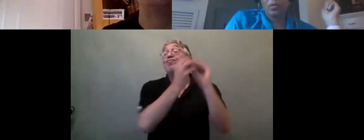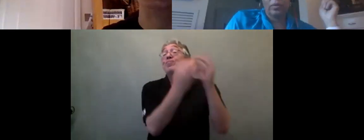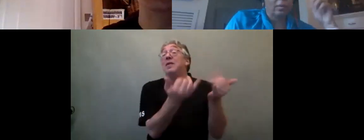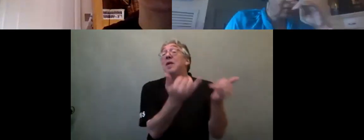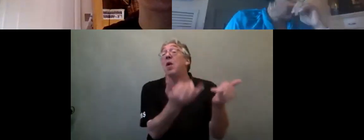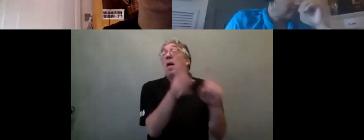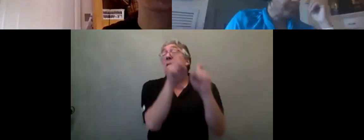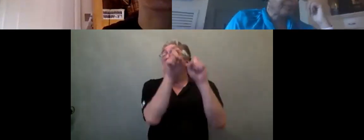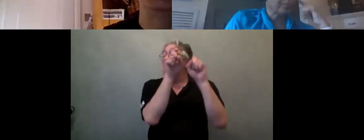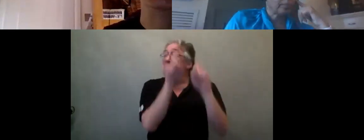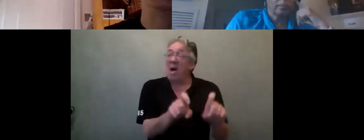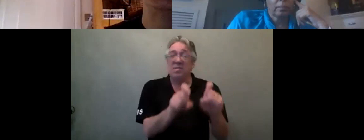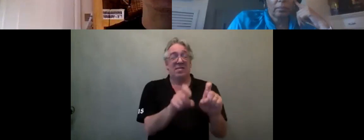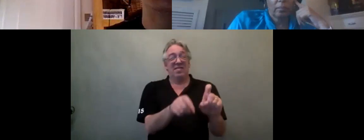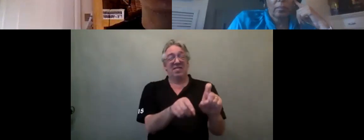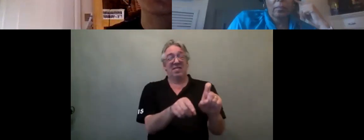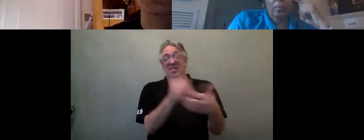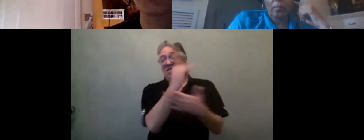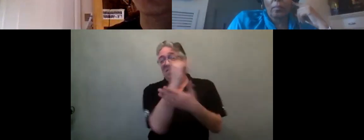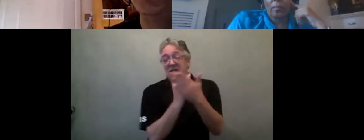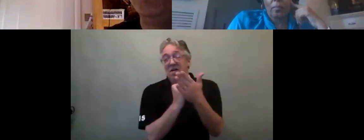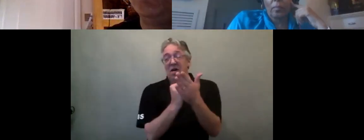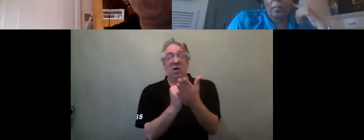I agree, and I think